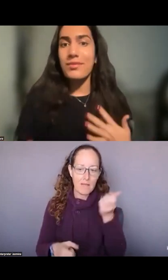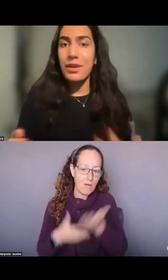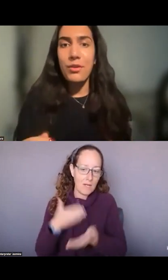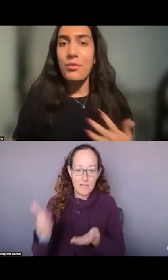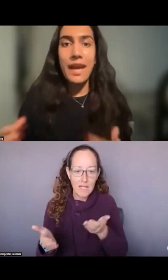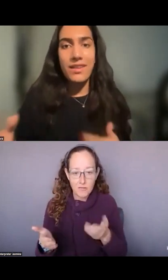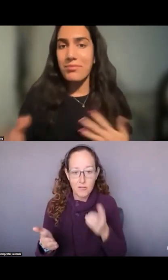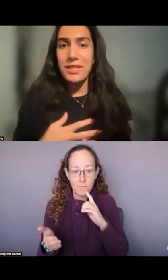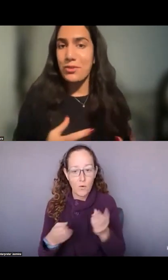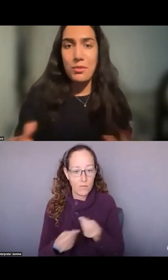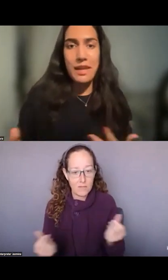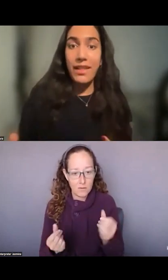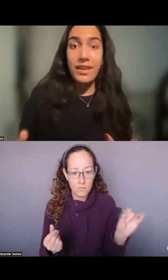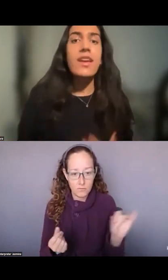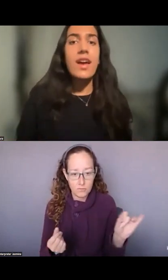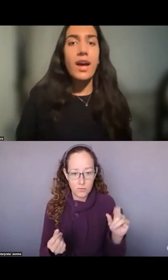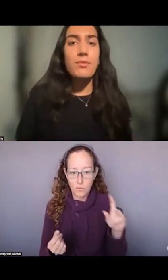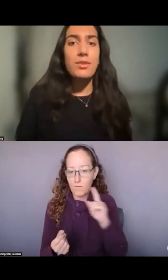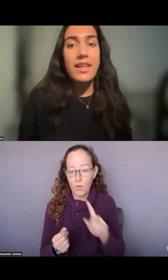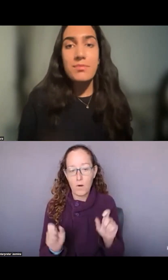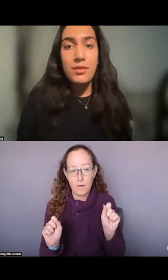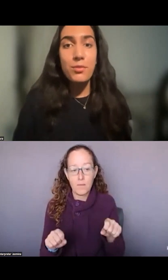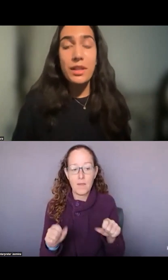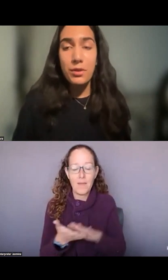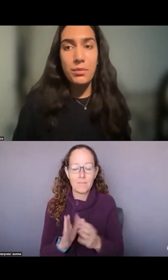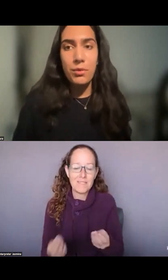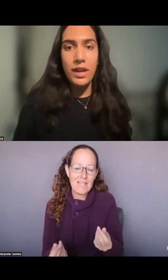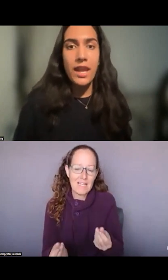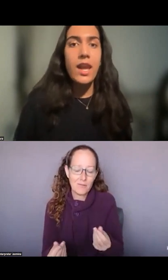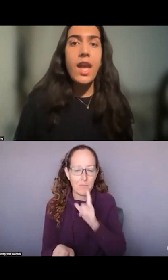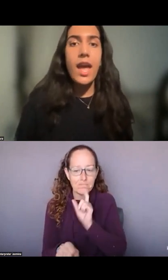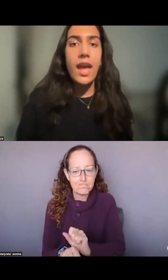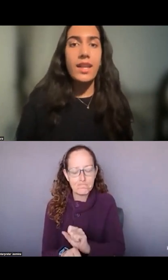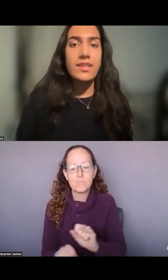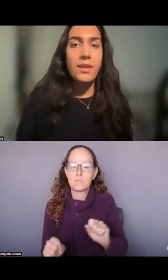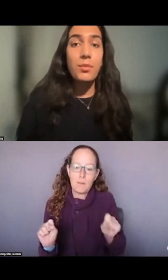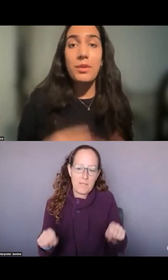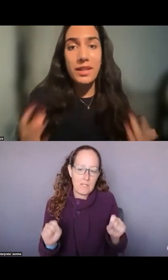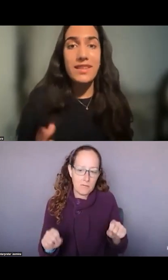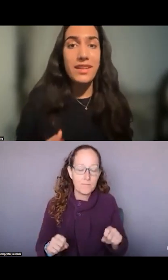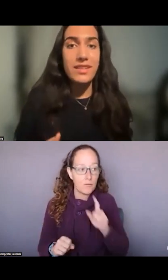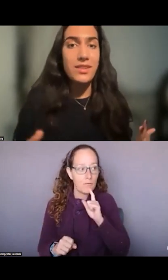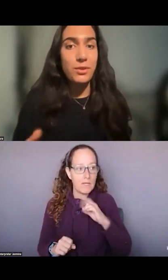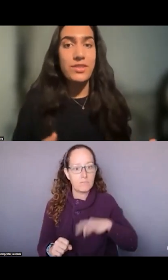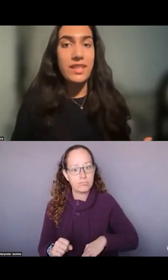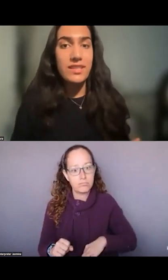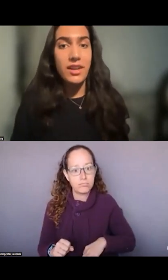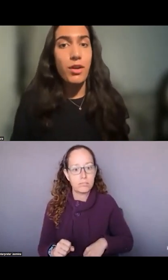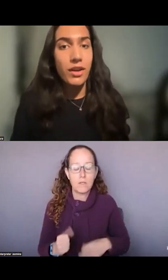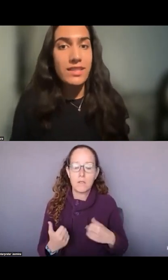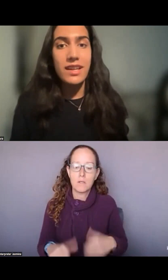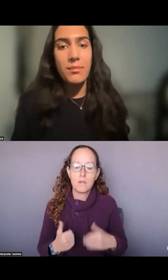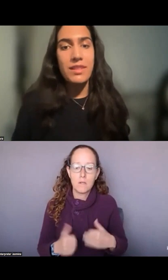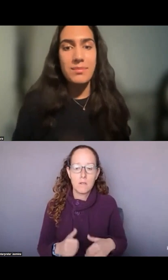or a potential reality. So that has been really, really rewarding, and we're really, really excited and thrilled to see this kind